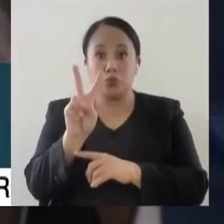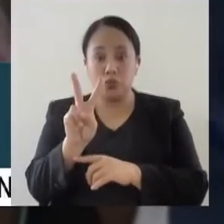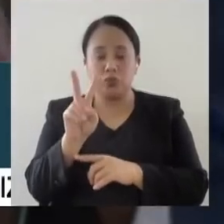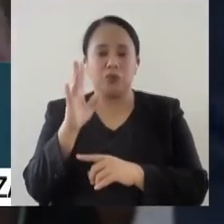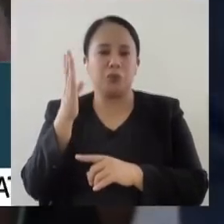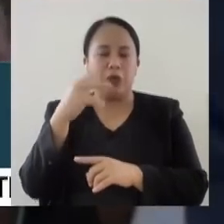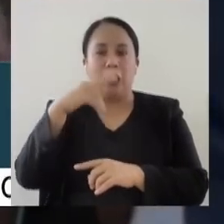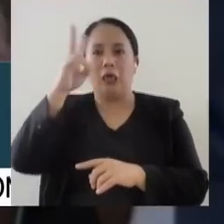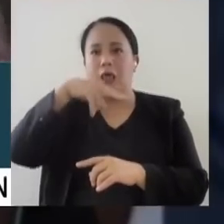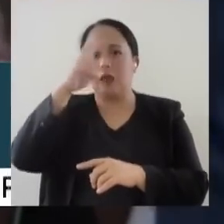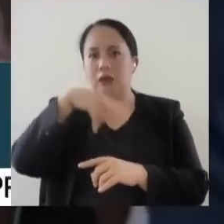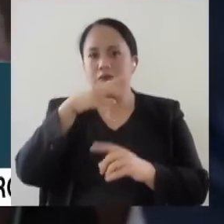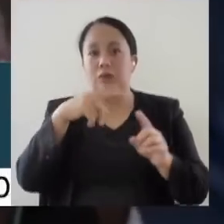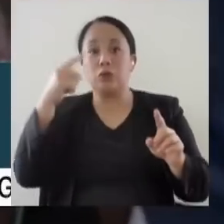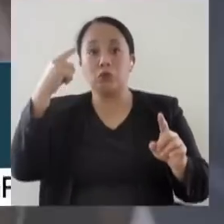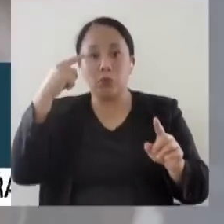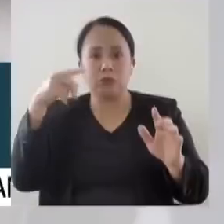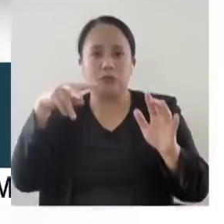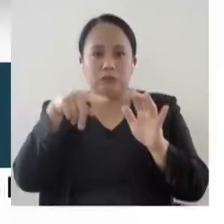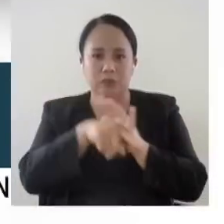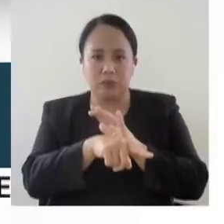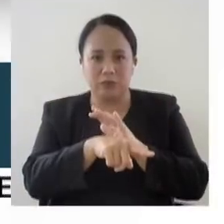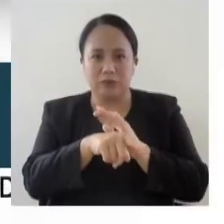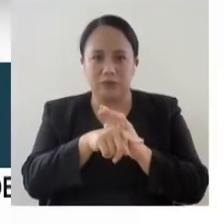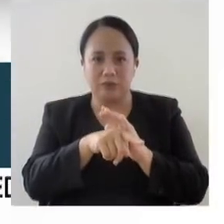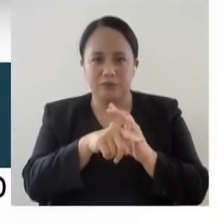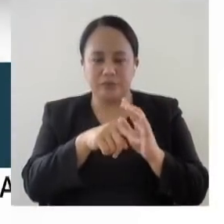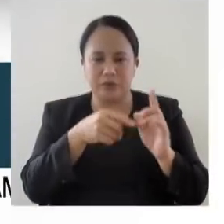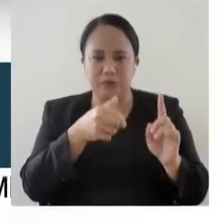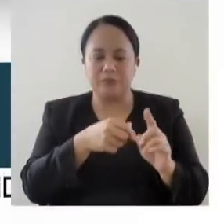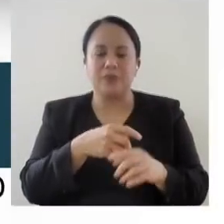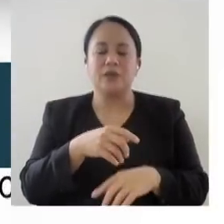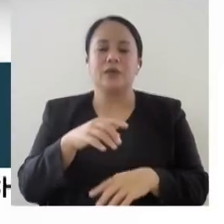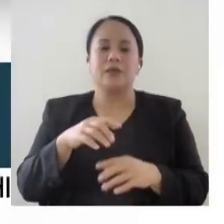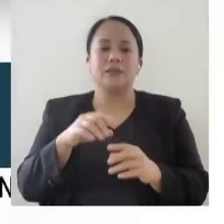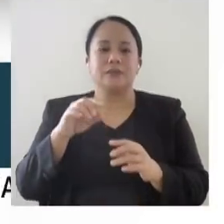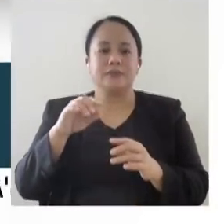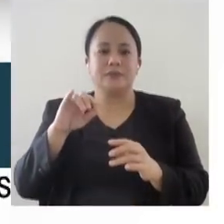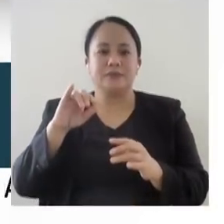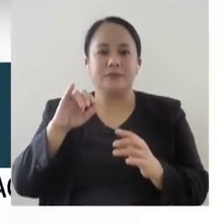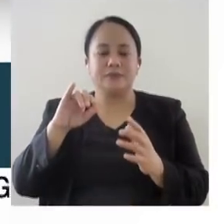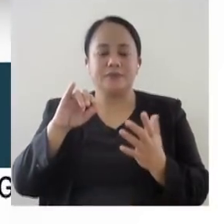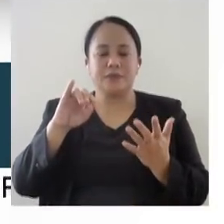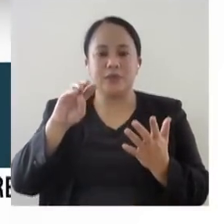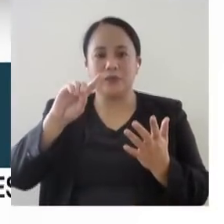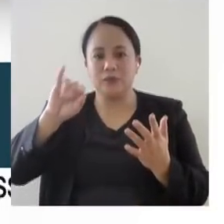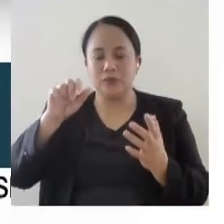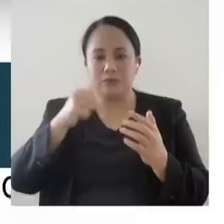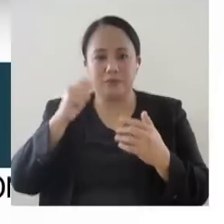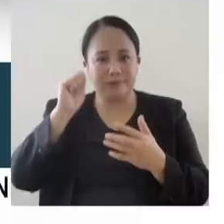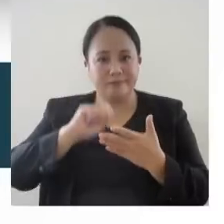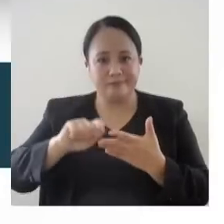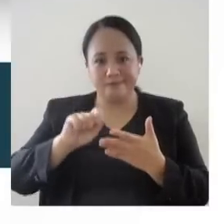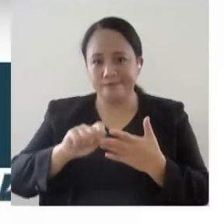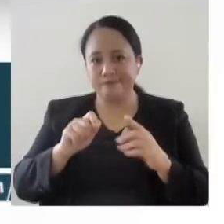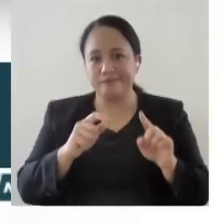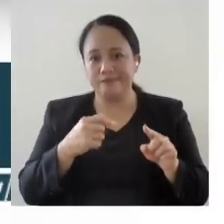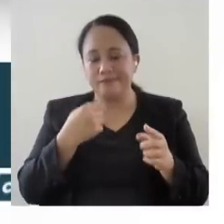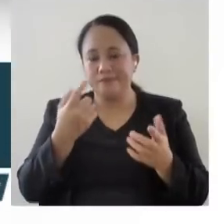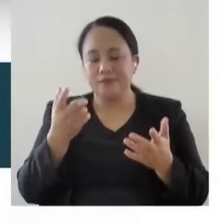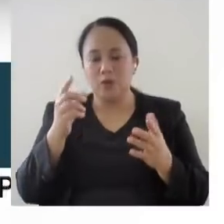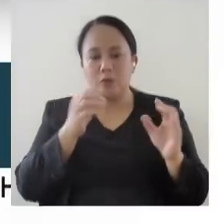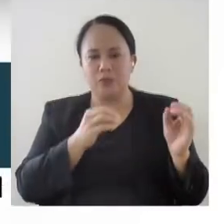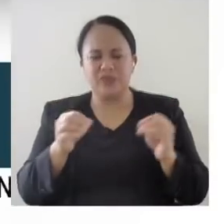him for a murder suspect. Interior Secretary Benhur Abalos has ordered a review of procedures during police operations to avoid